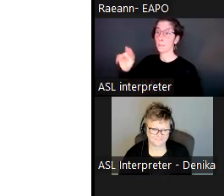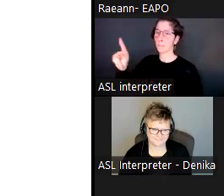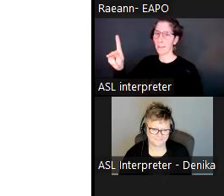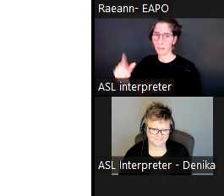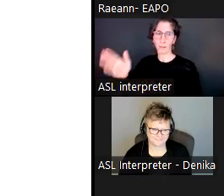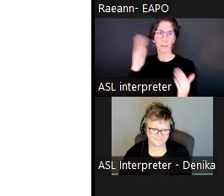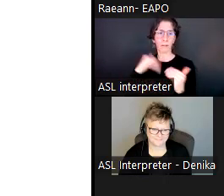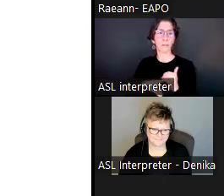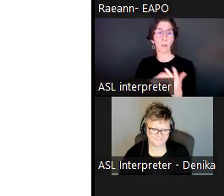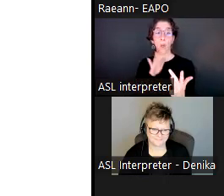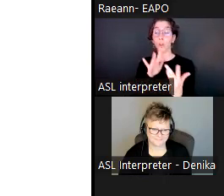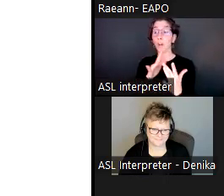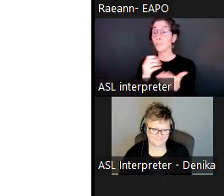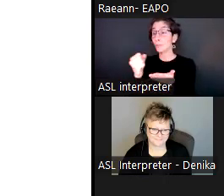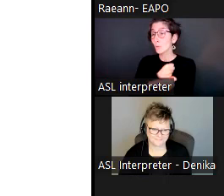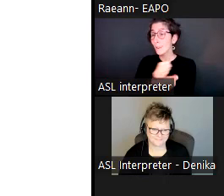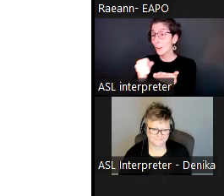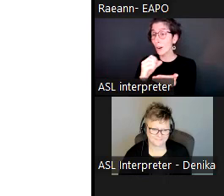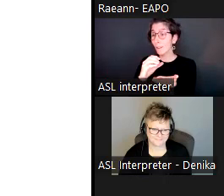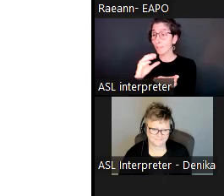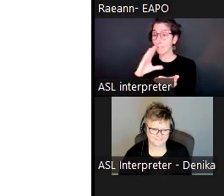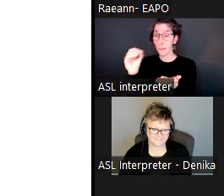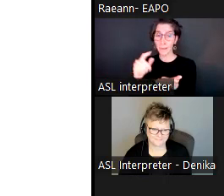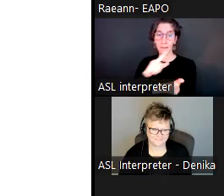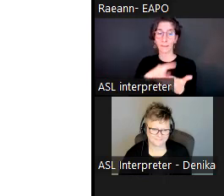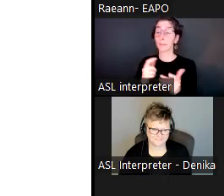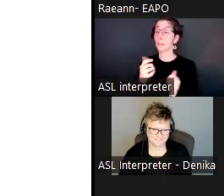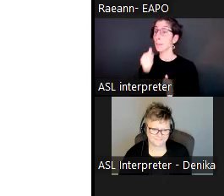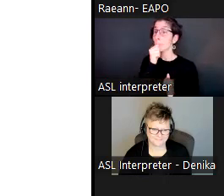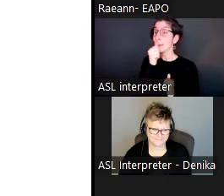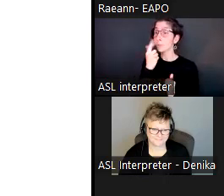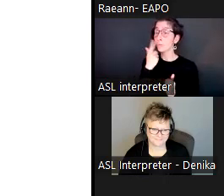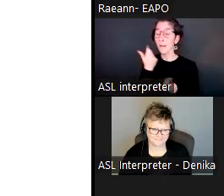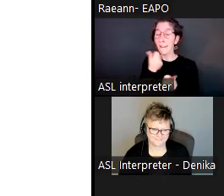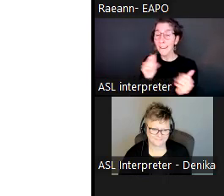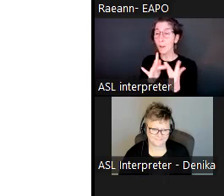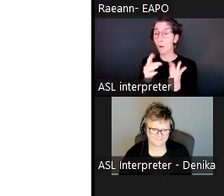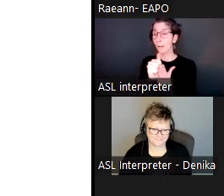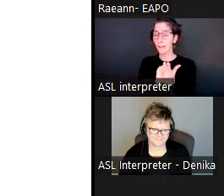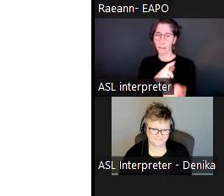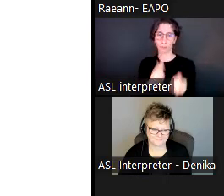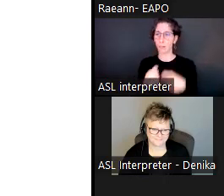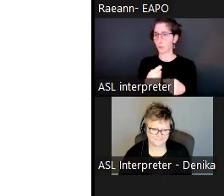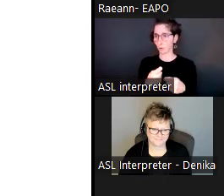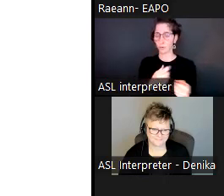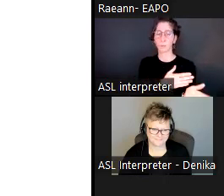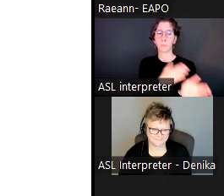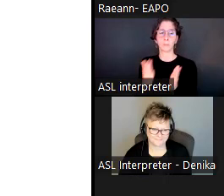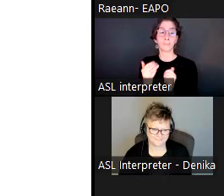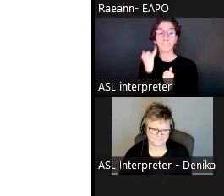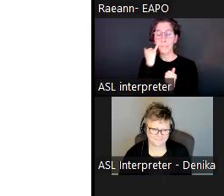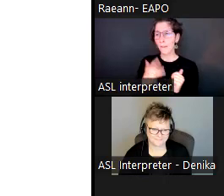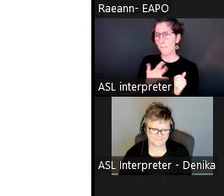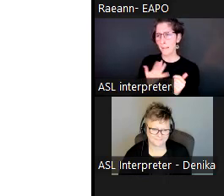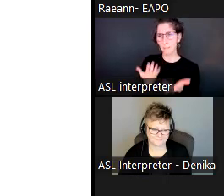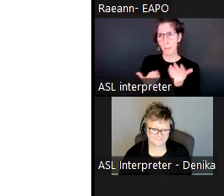Notify your credit card companies. Change your passwords to online accounts. If you suspect that your